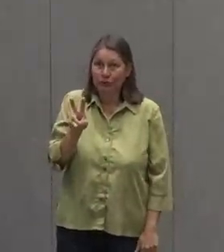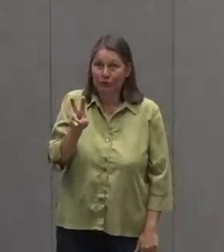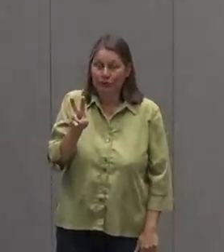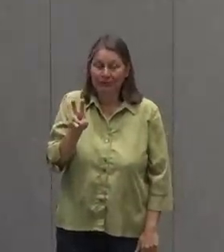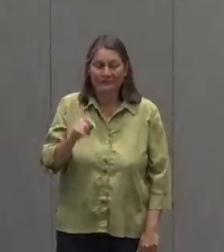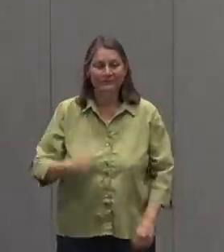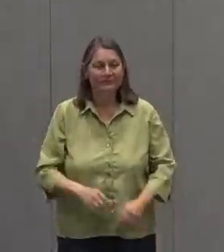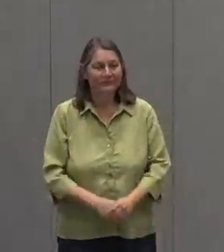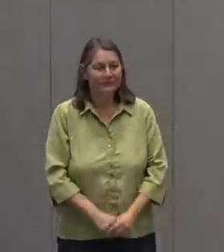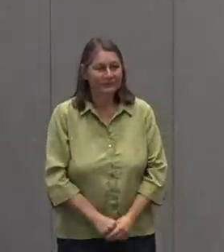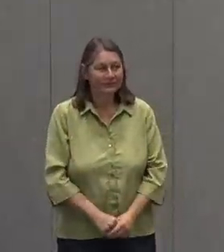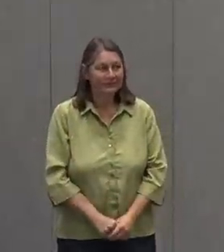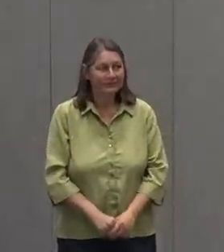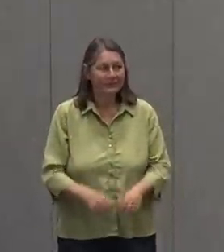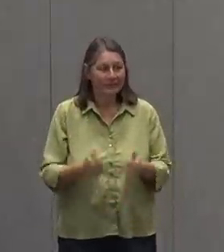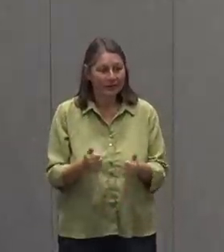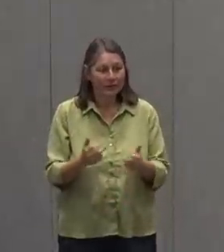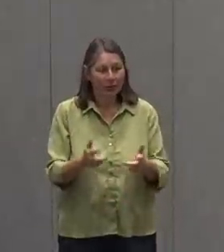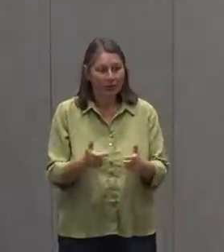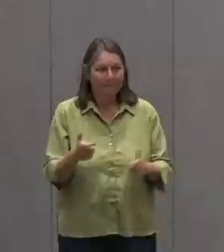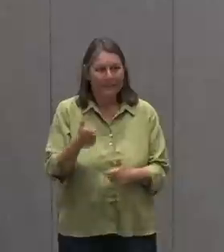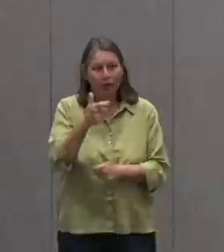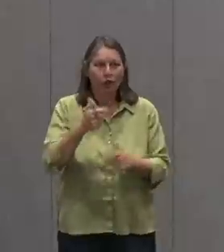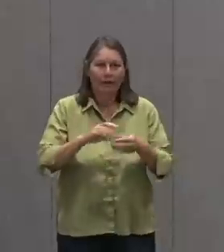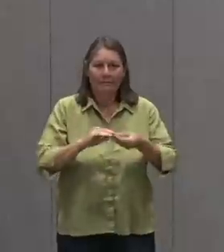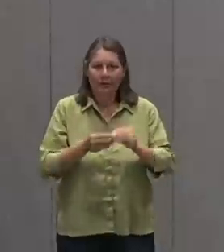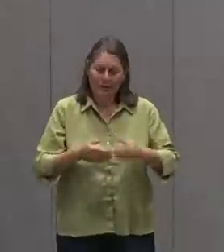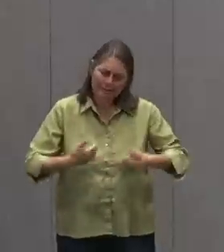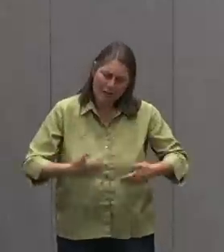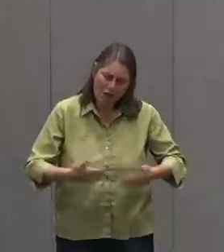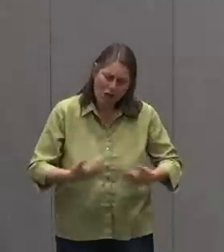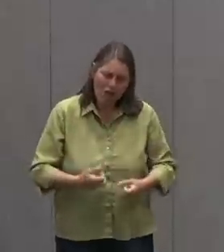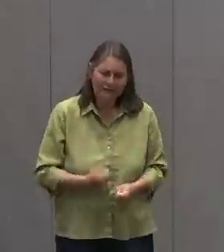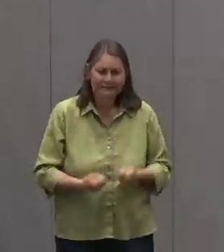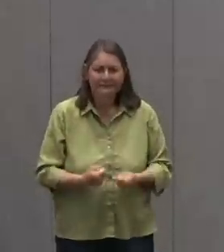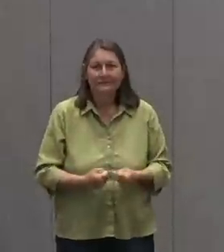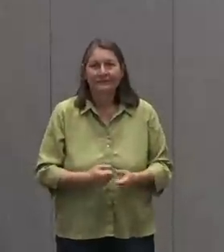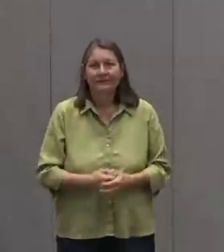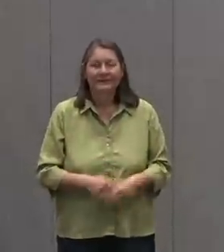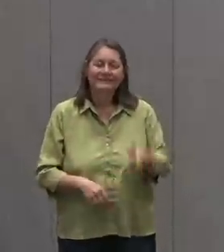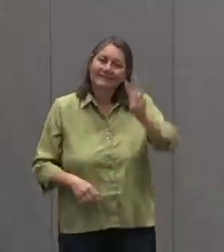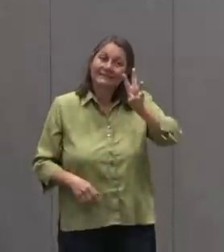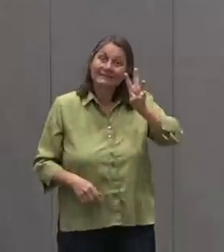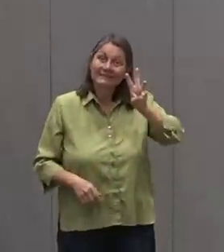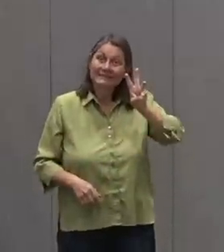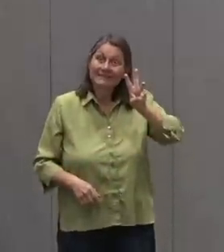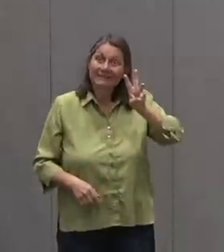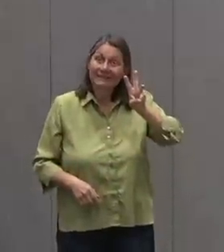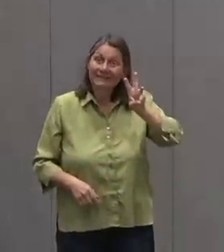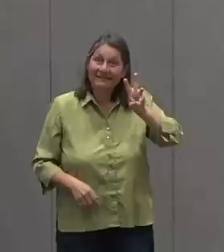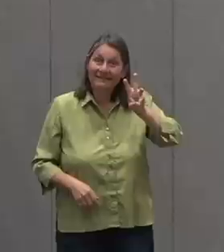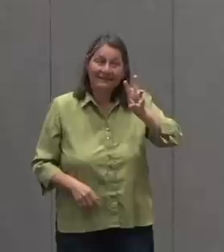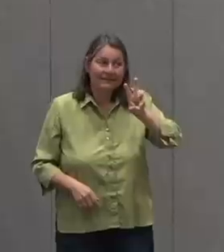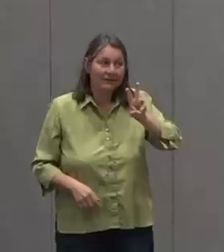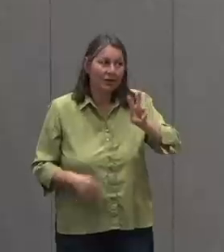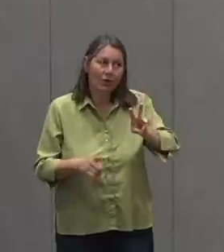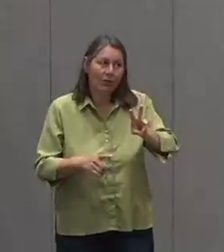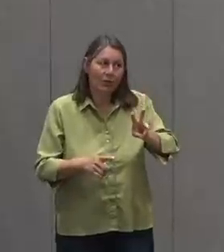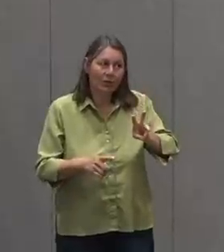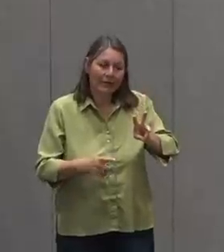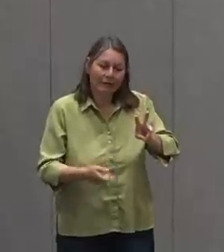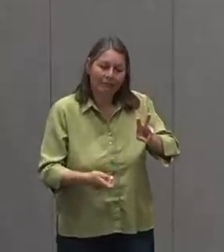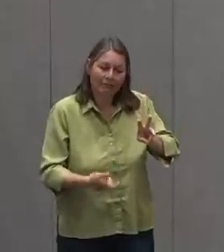532. All right, so we want a bigger number? Come on, bigger number. 6. It hit it. It doesn't count. Roll it